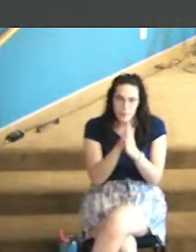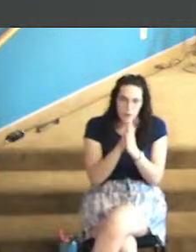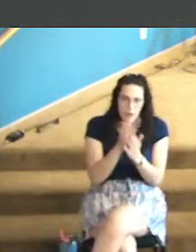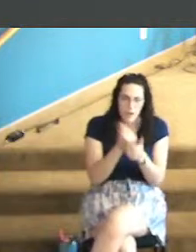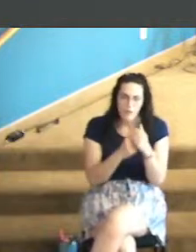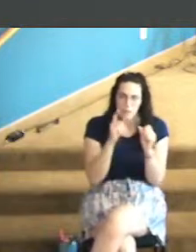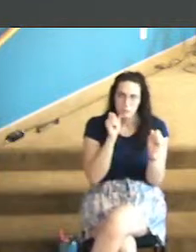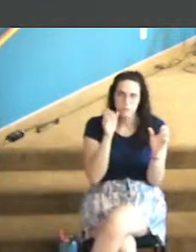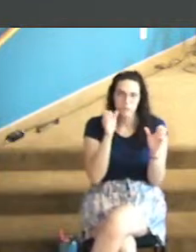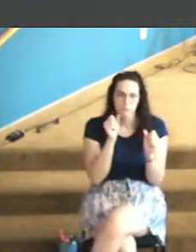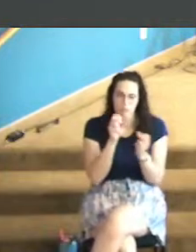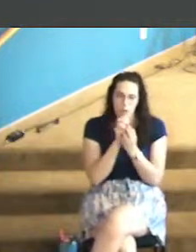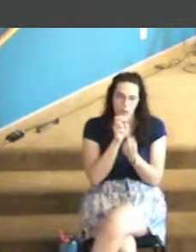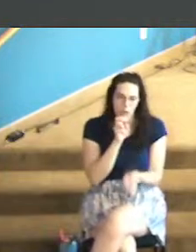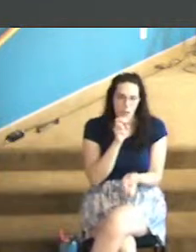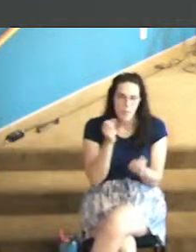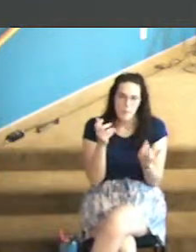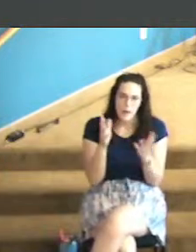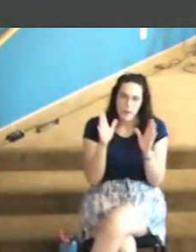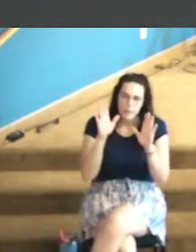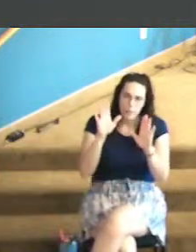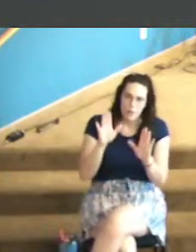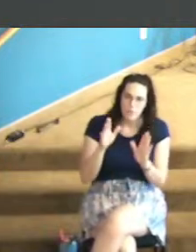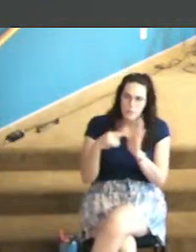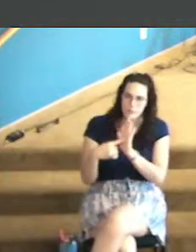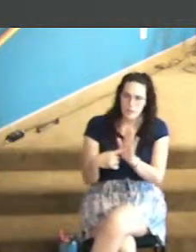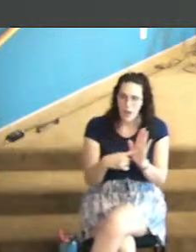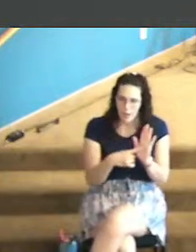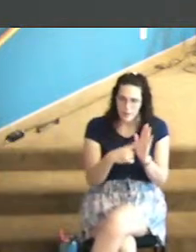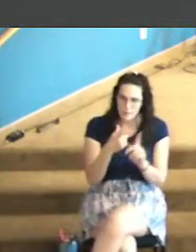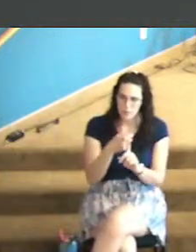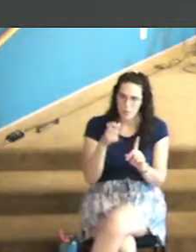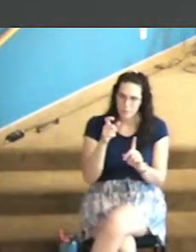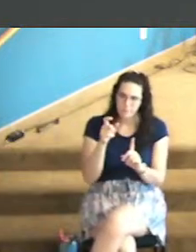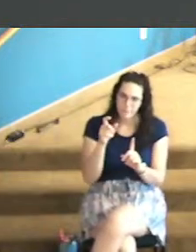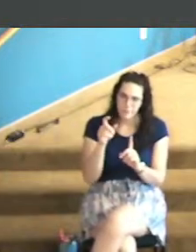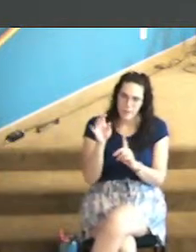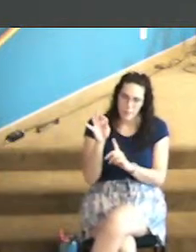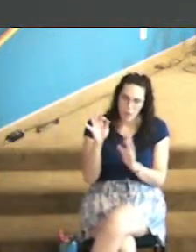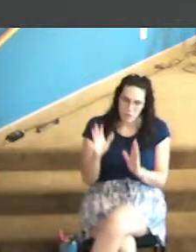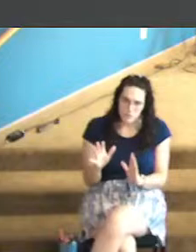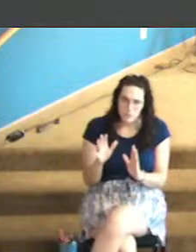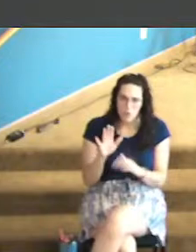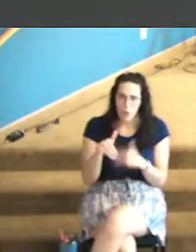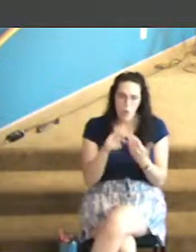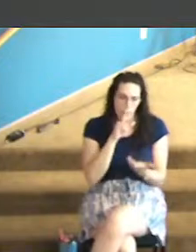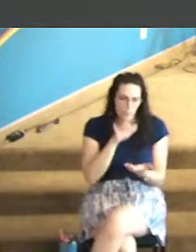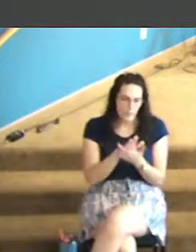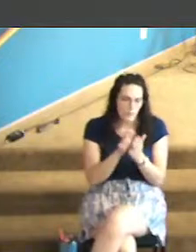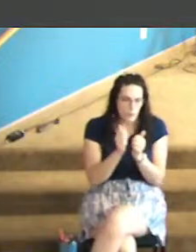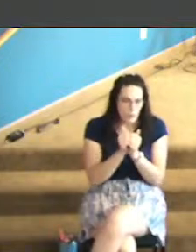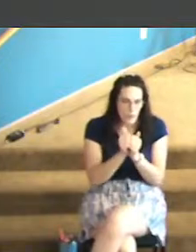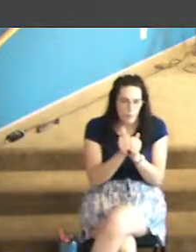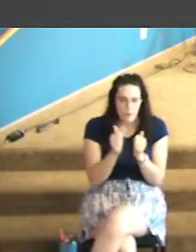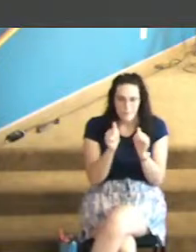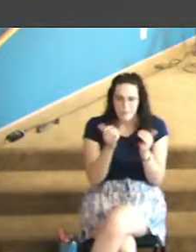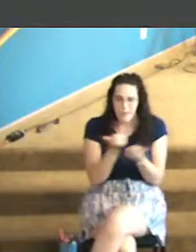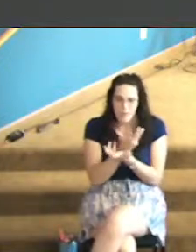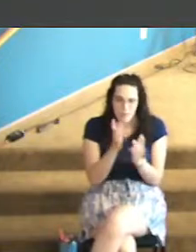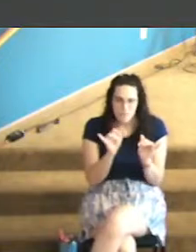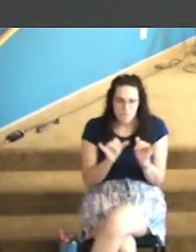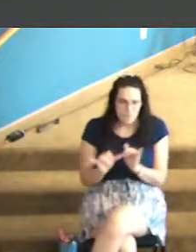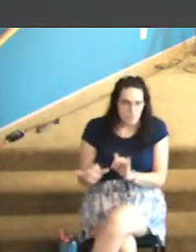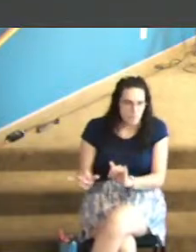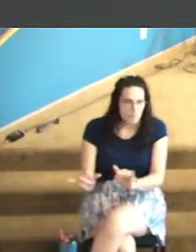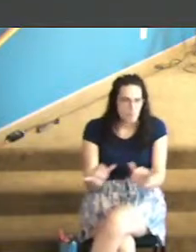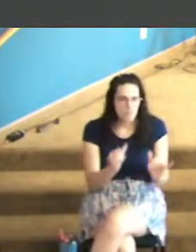at the many wonders and signs performed by the apostles. All the believers were together and had everything in common. They